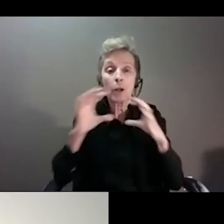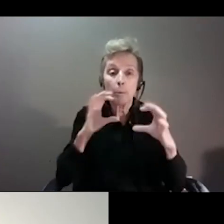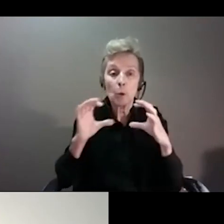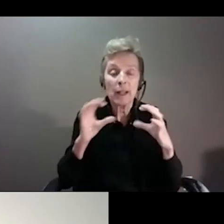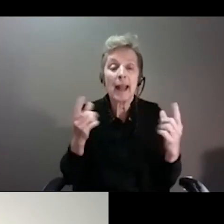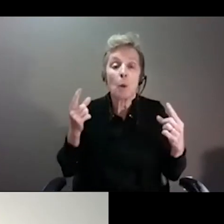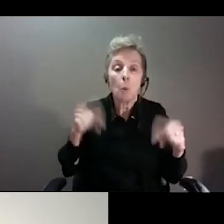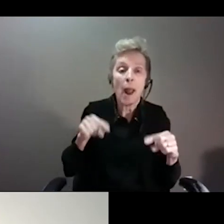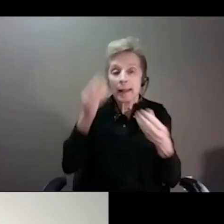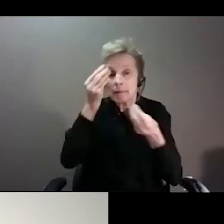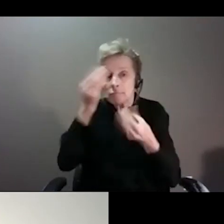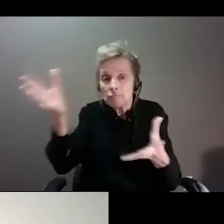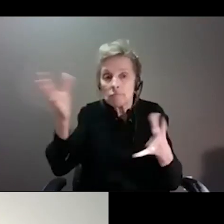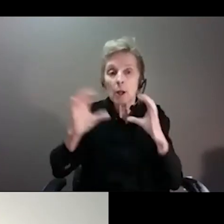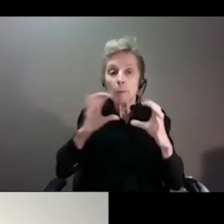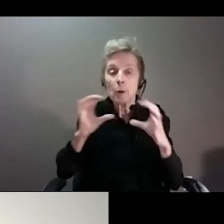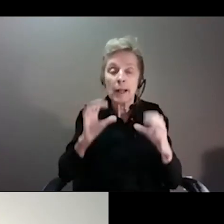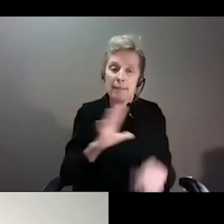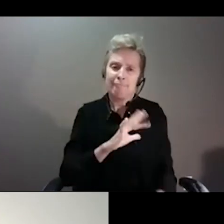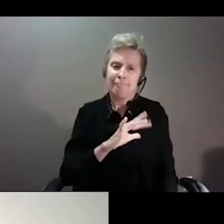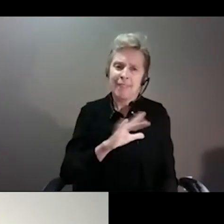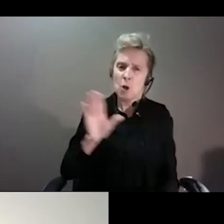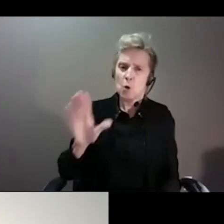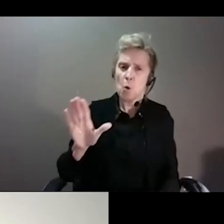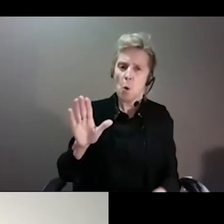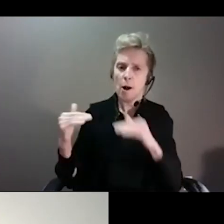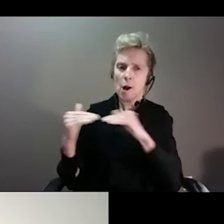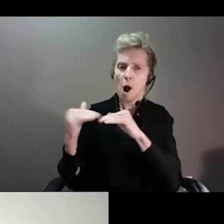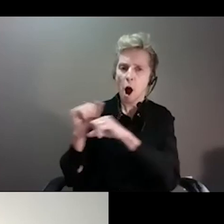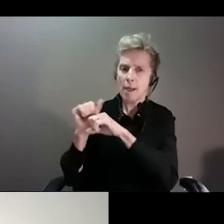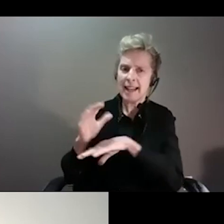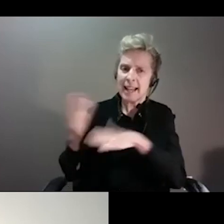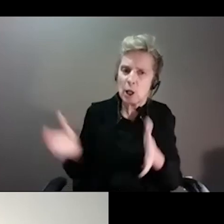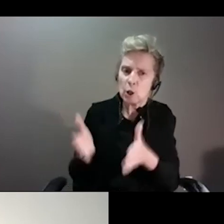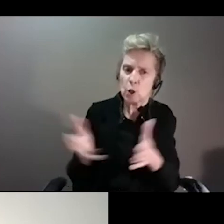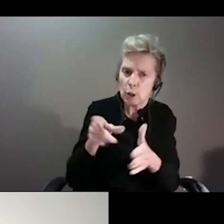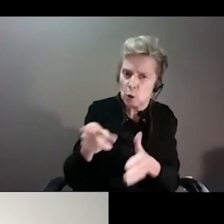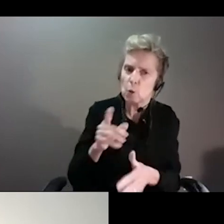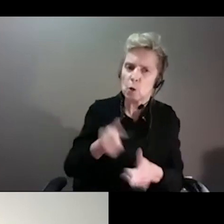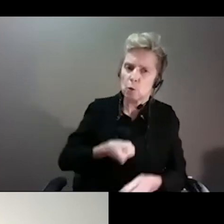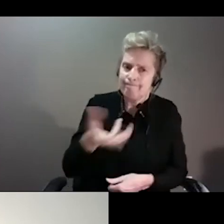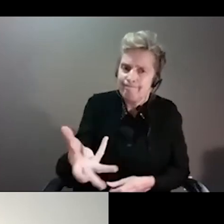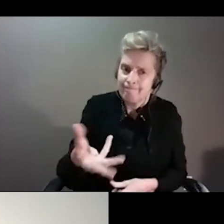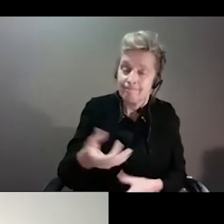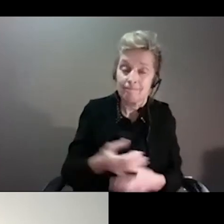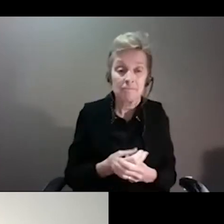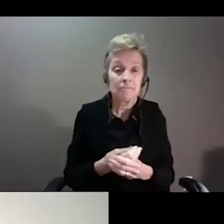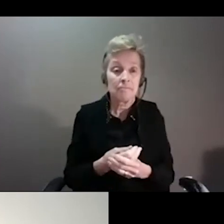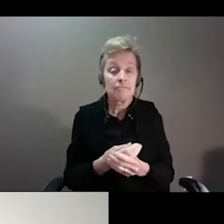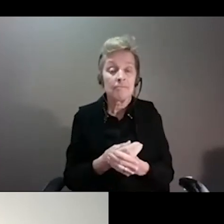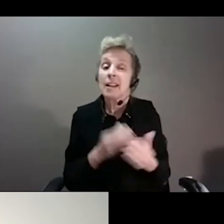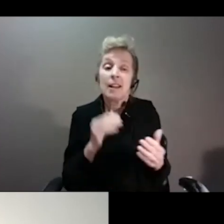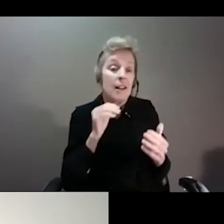And it's neat to note that you had a colleague who really encouraged you to speak more, but something that I think not everyone has access to is